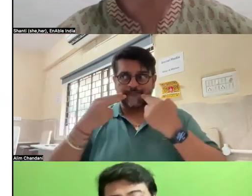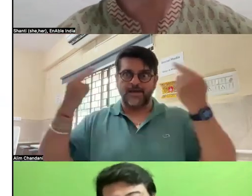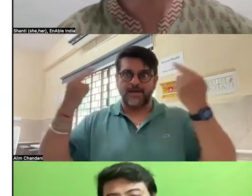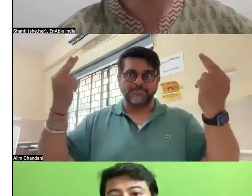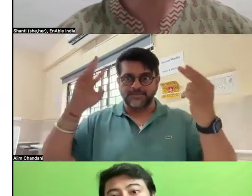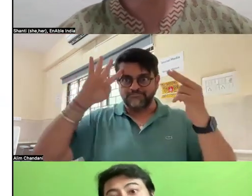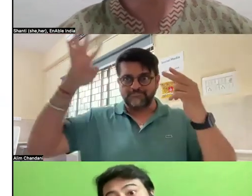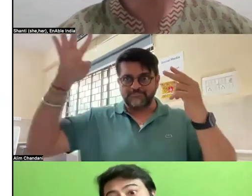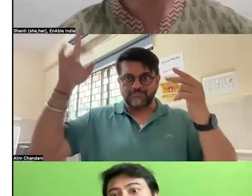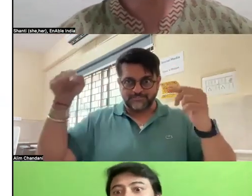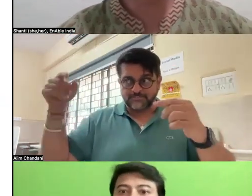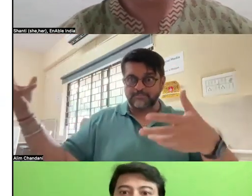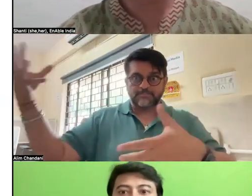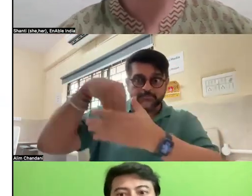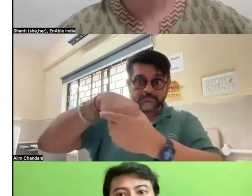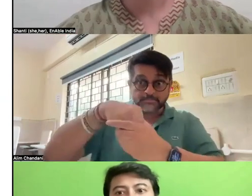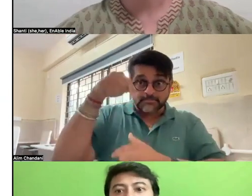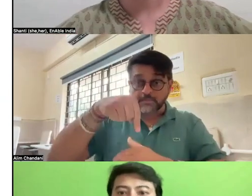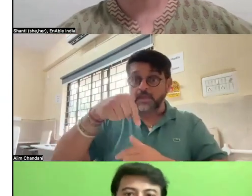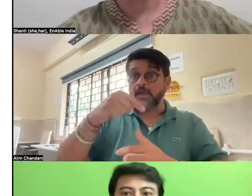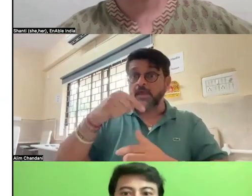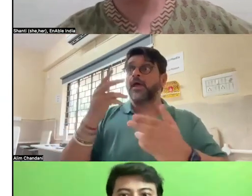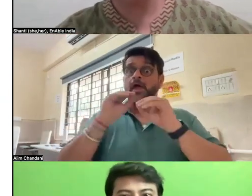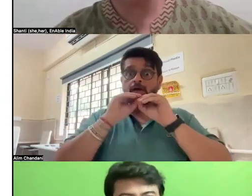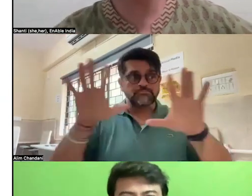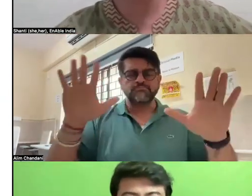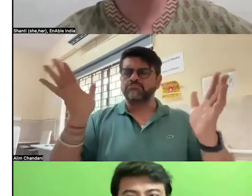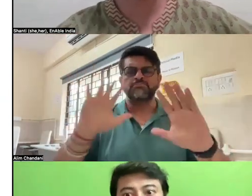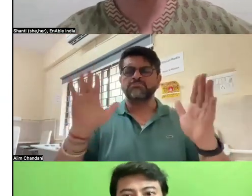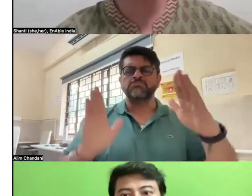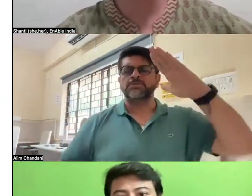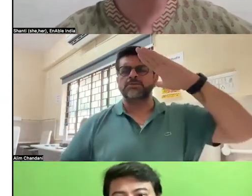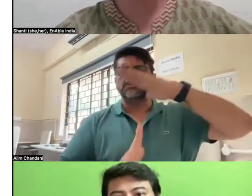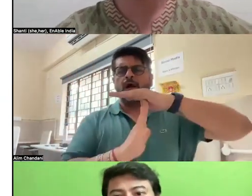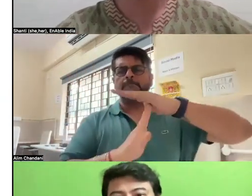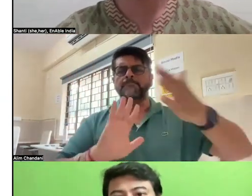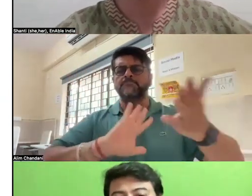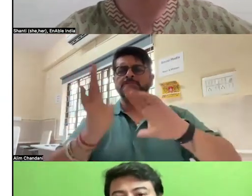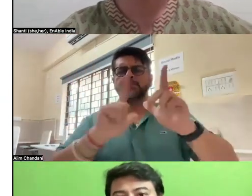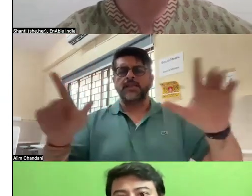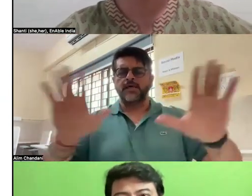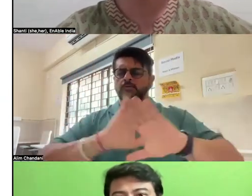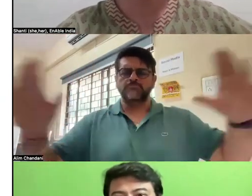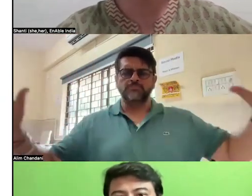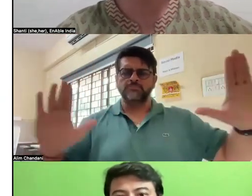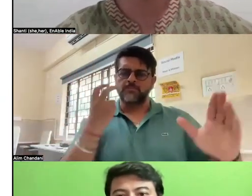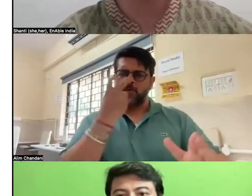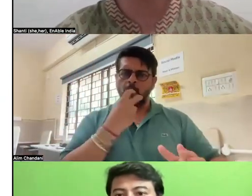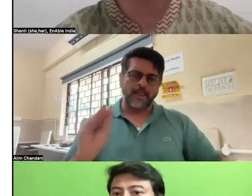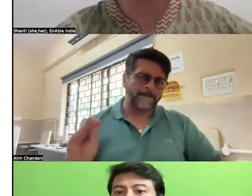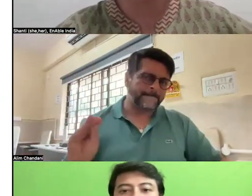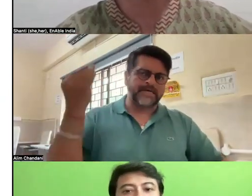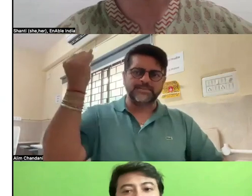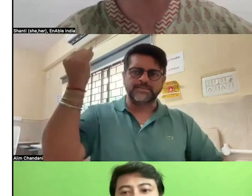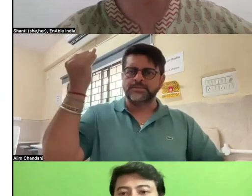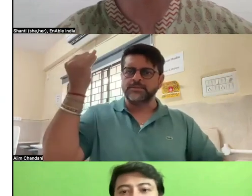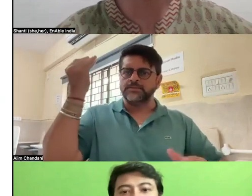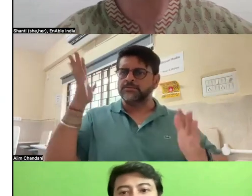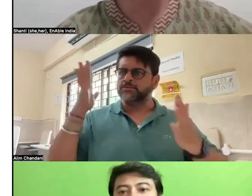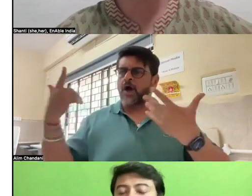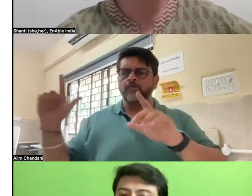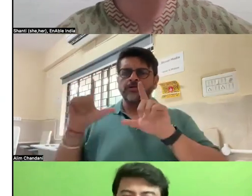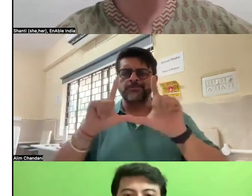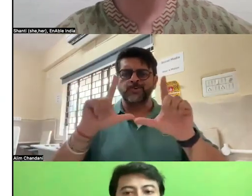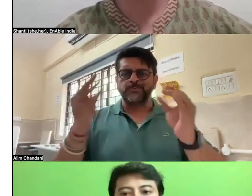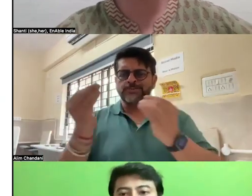was mostly that Alexander Graham Bell was also involved in this meeting. And that time he was very, very, influencing. So they decided